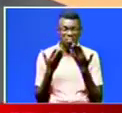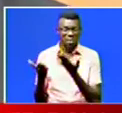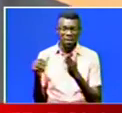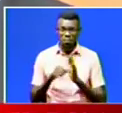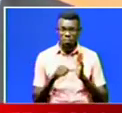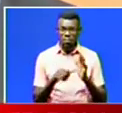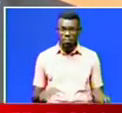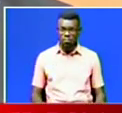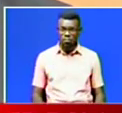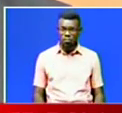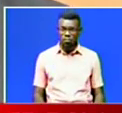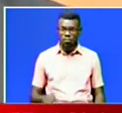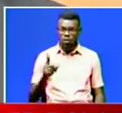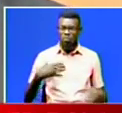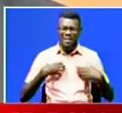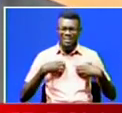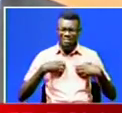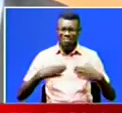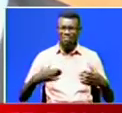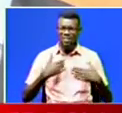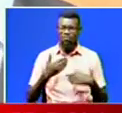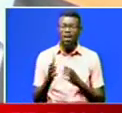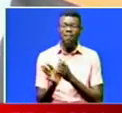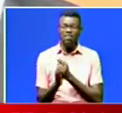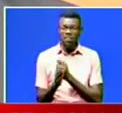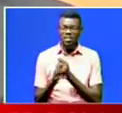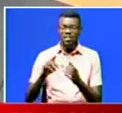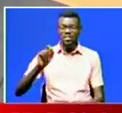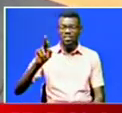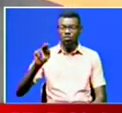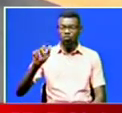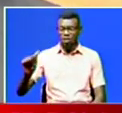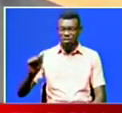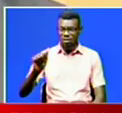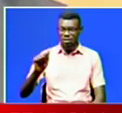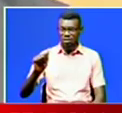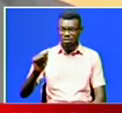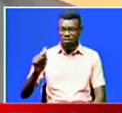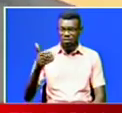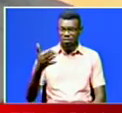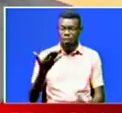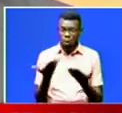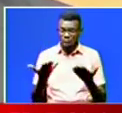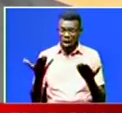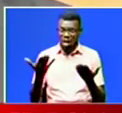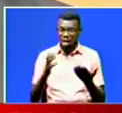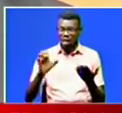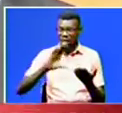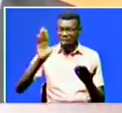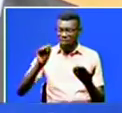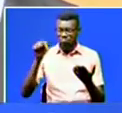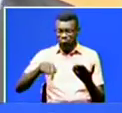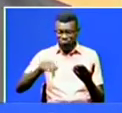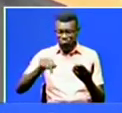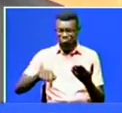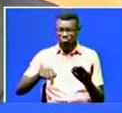One of the richest hulls of tuna fish on the eastern coast of Africa is found in this area. There is